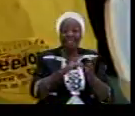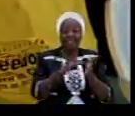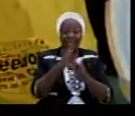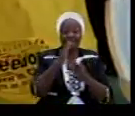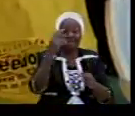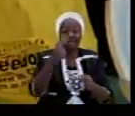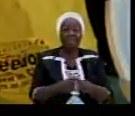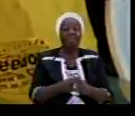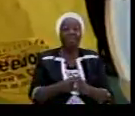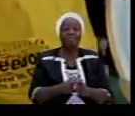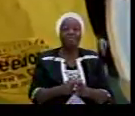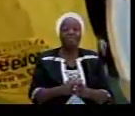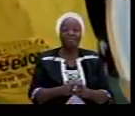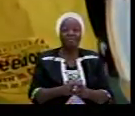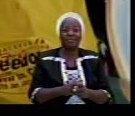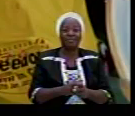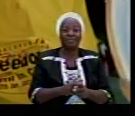name.